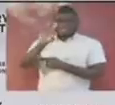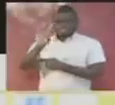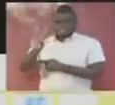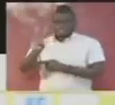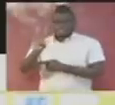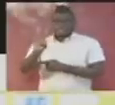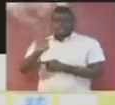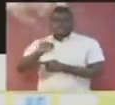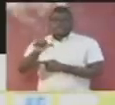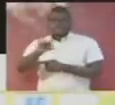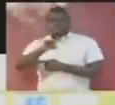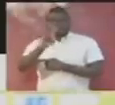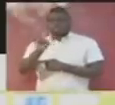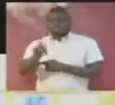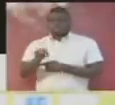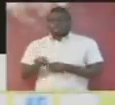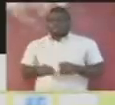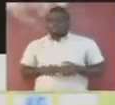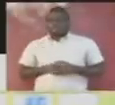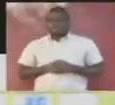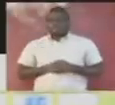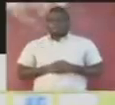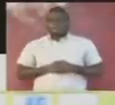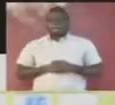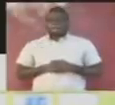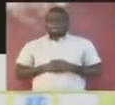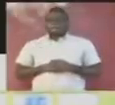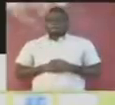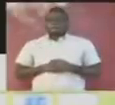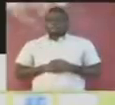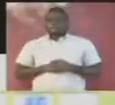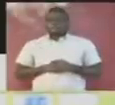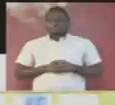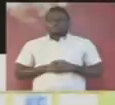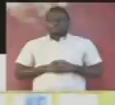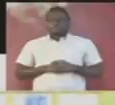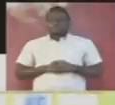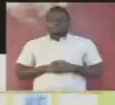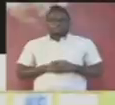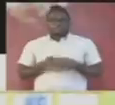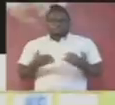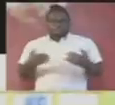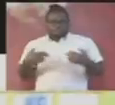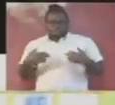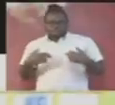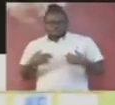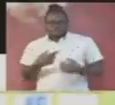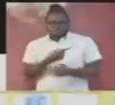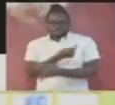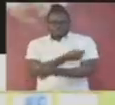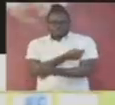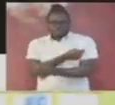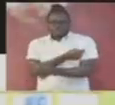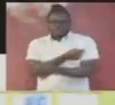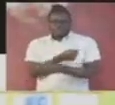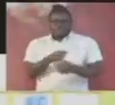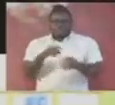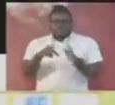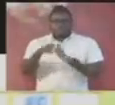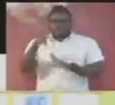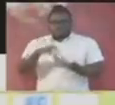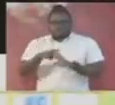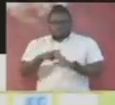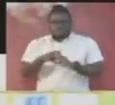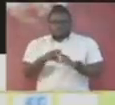Hi. Now that COVID vaccine programs are rolling out across the globe, could you say whether